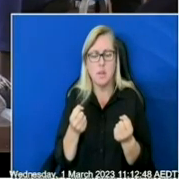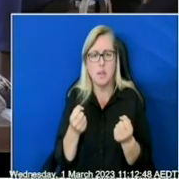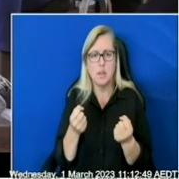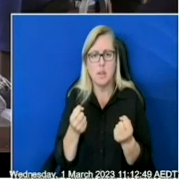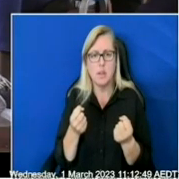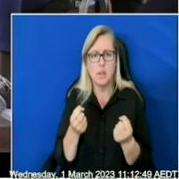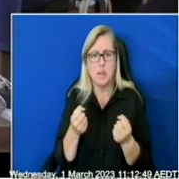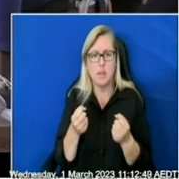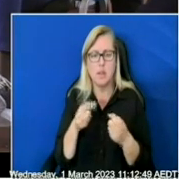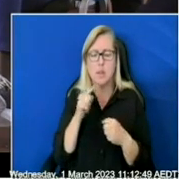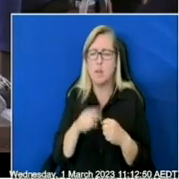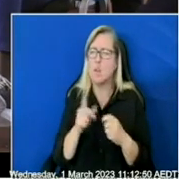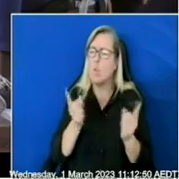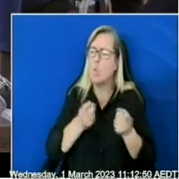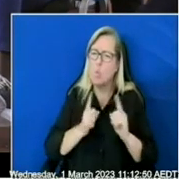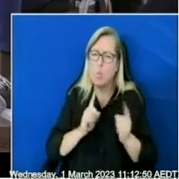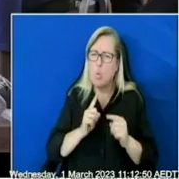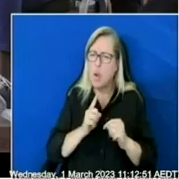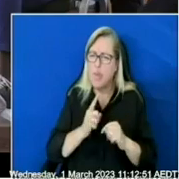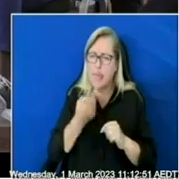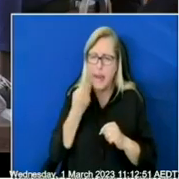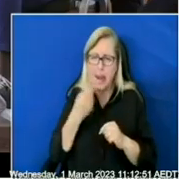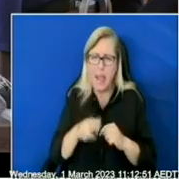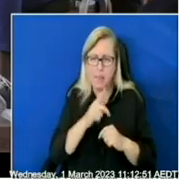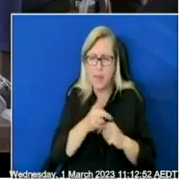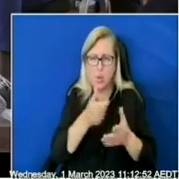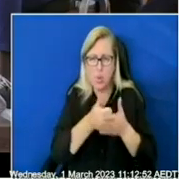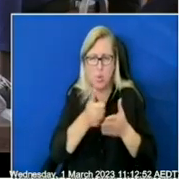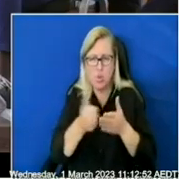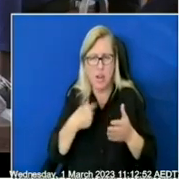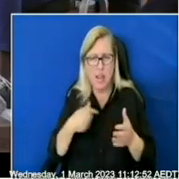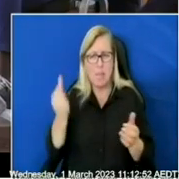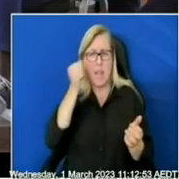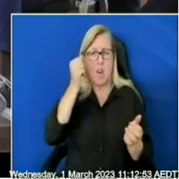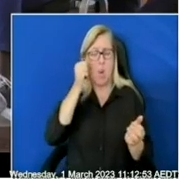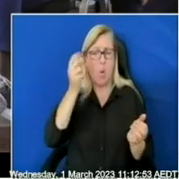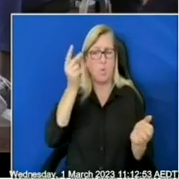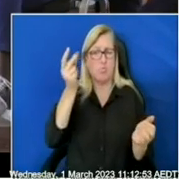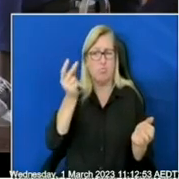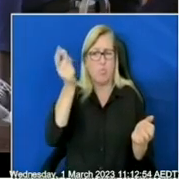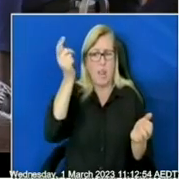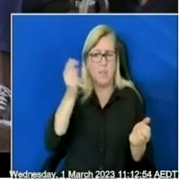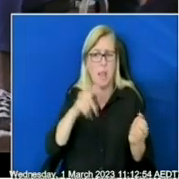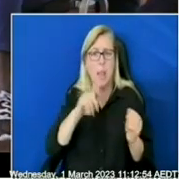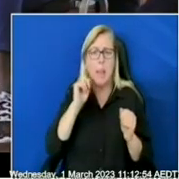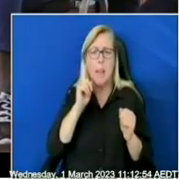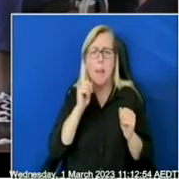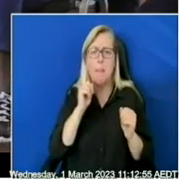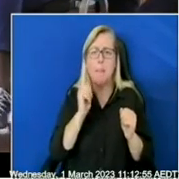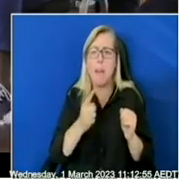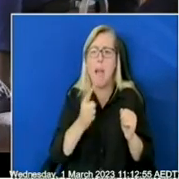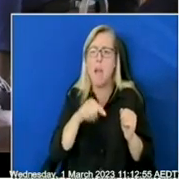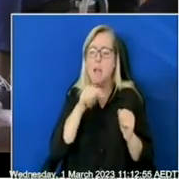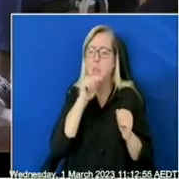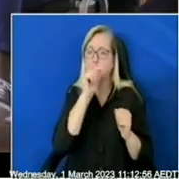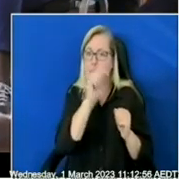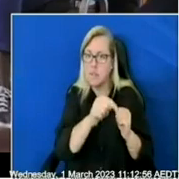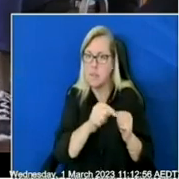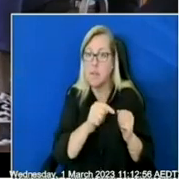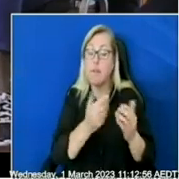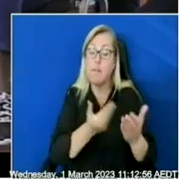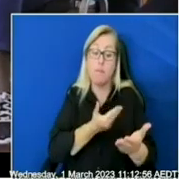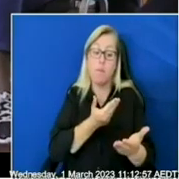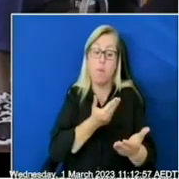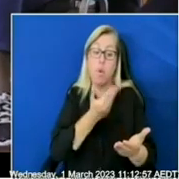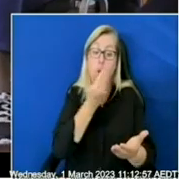I usually know this off the top of my head, but all the heads of damage for a compensation claim. Right. So deprivation of